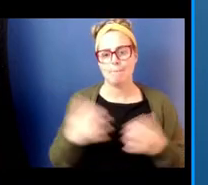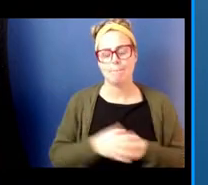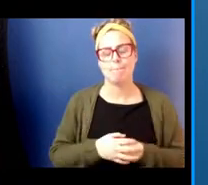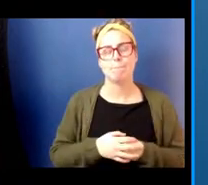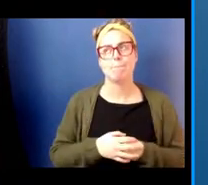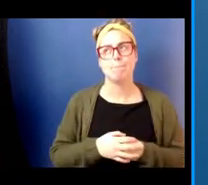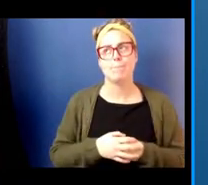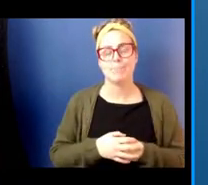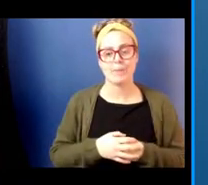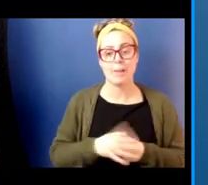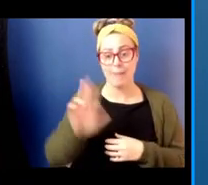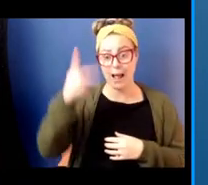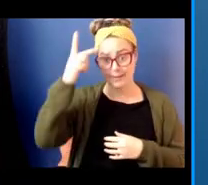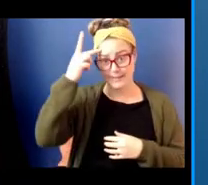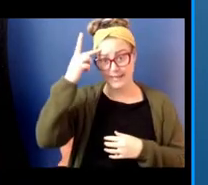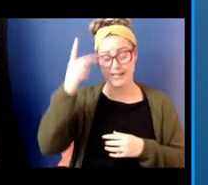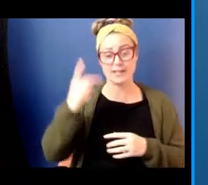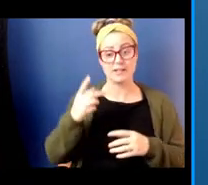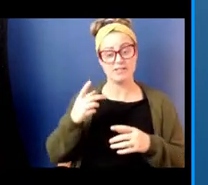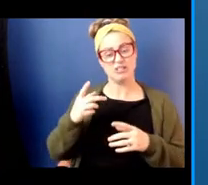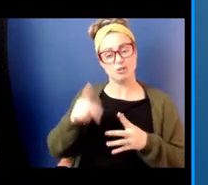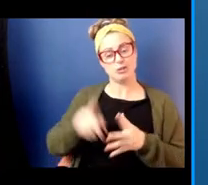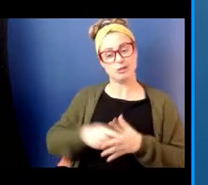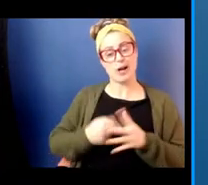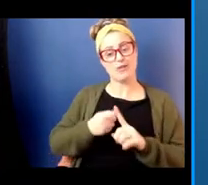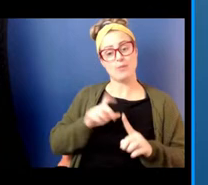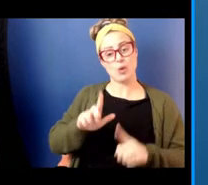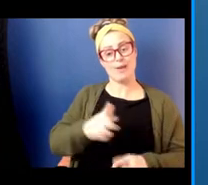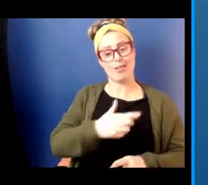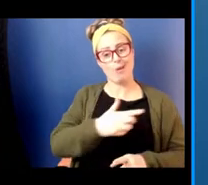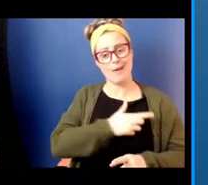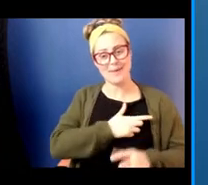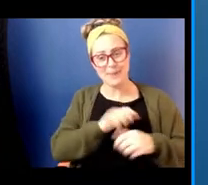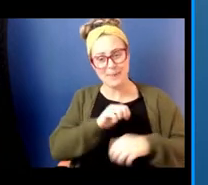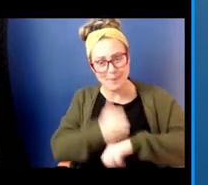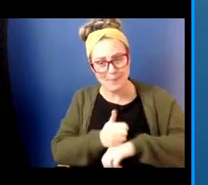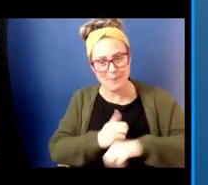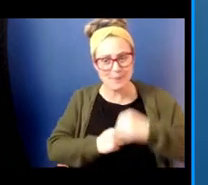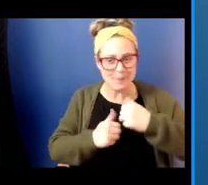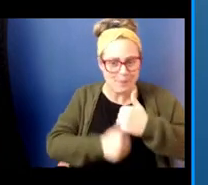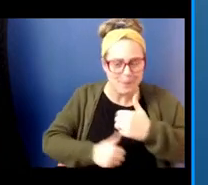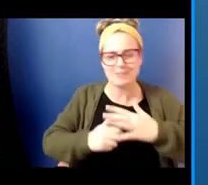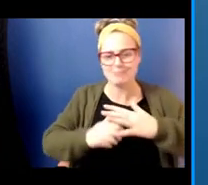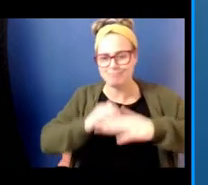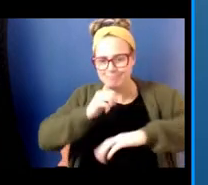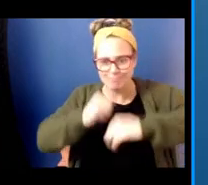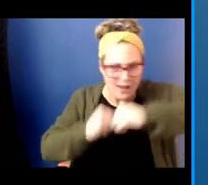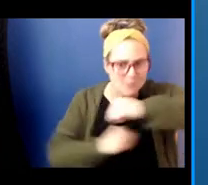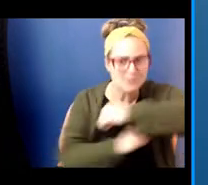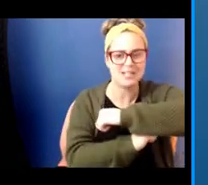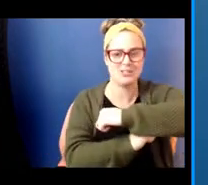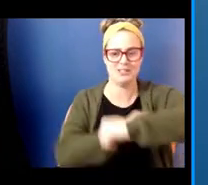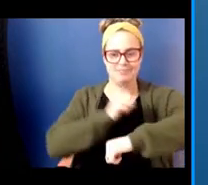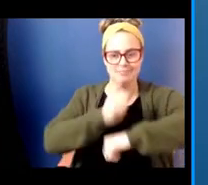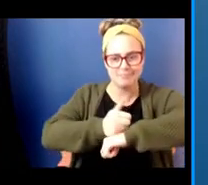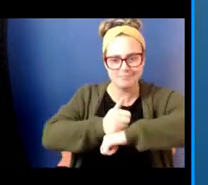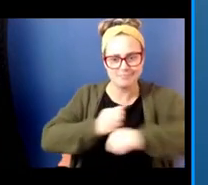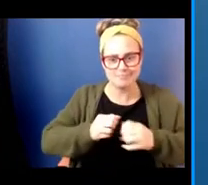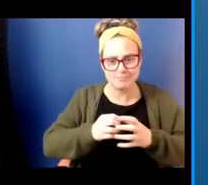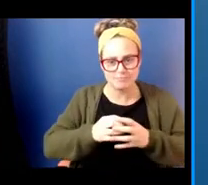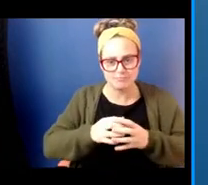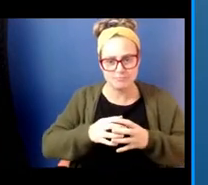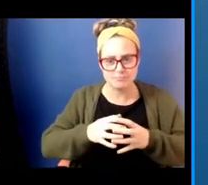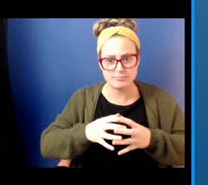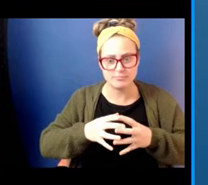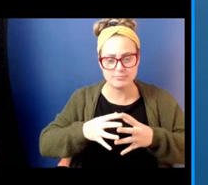loyal base of your bassism with you forget about it right but then you have to grow and so I like South